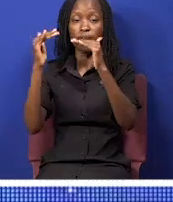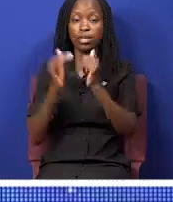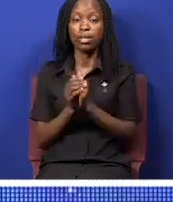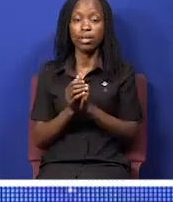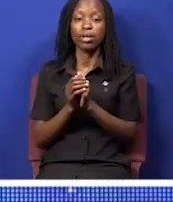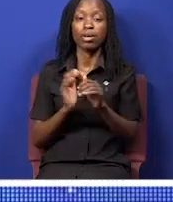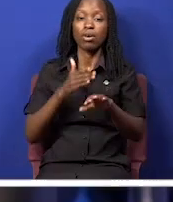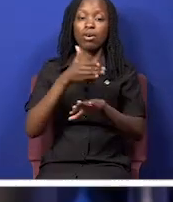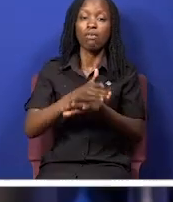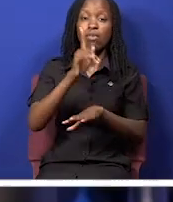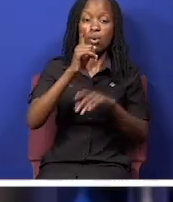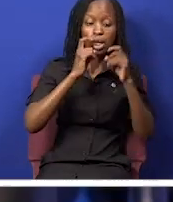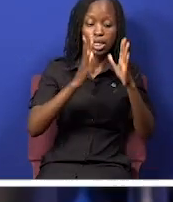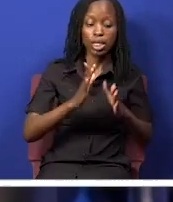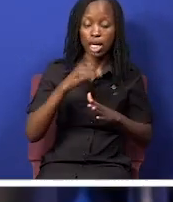there will be more rejoicing in heaven.